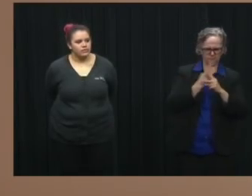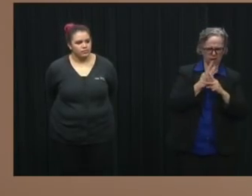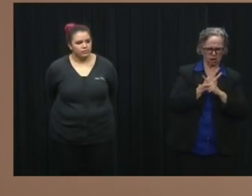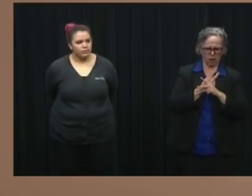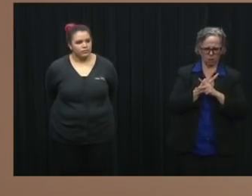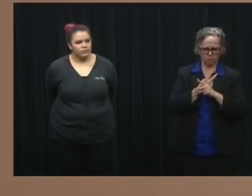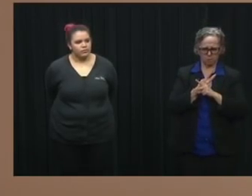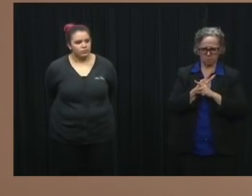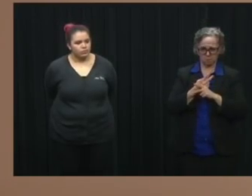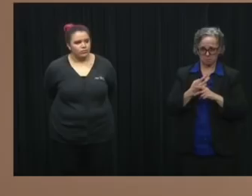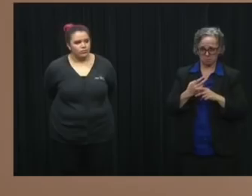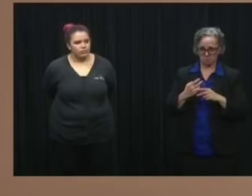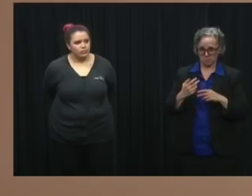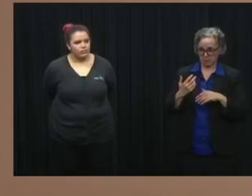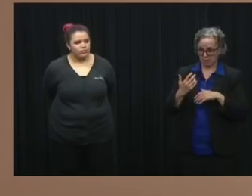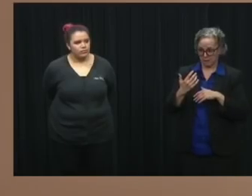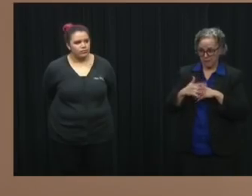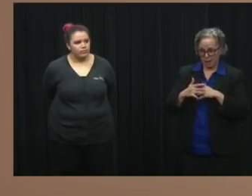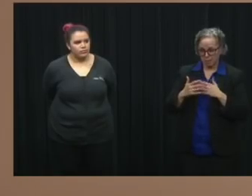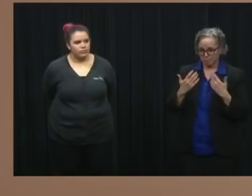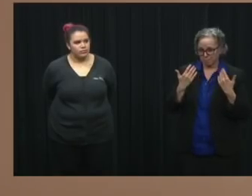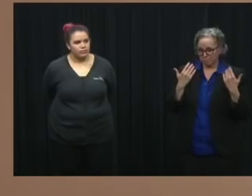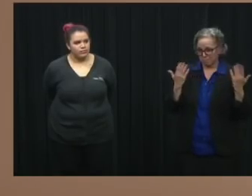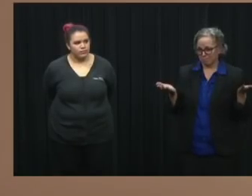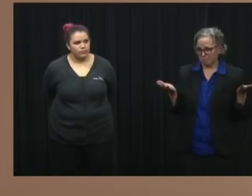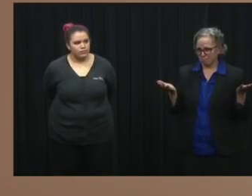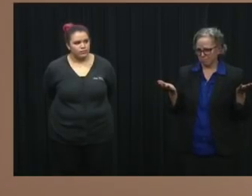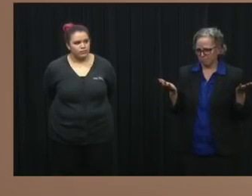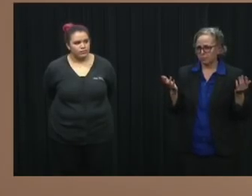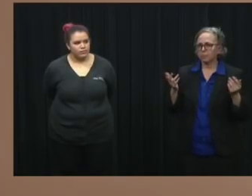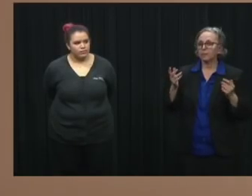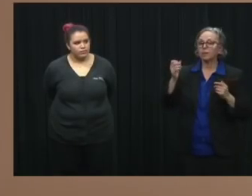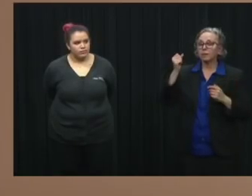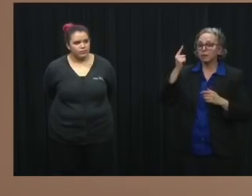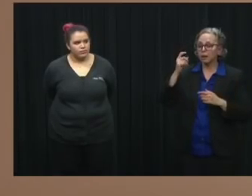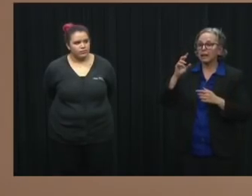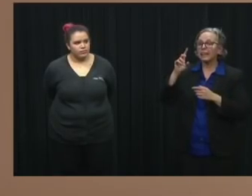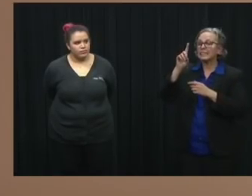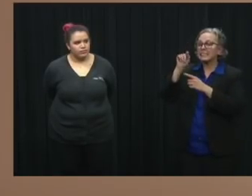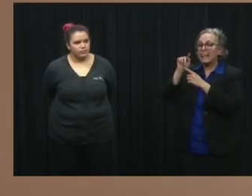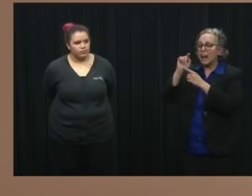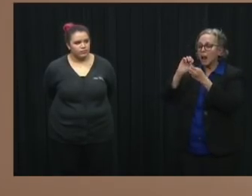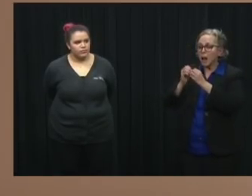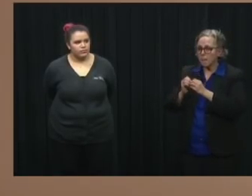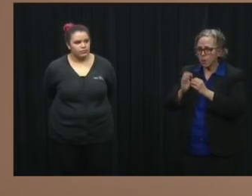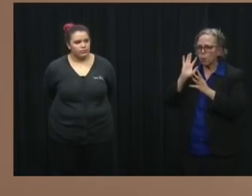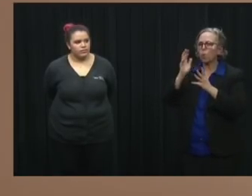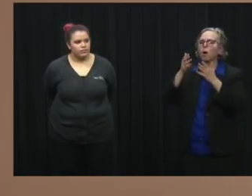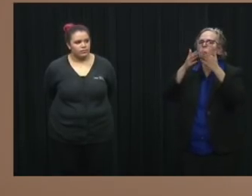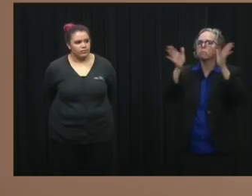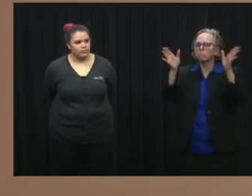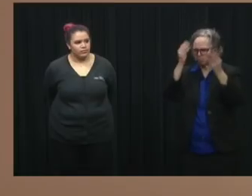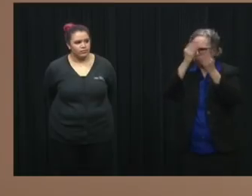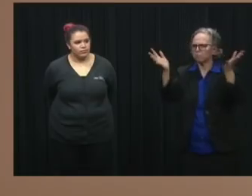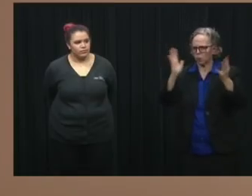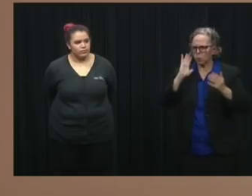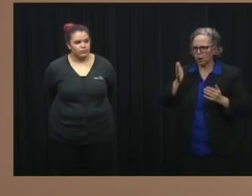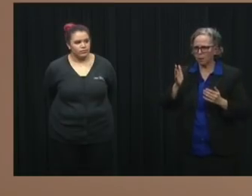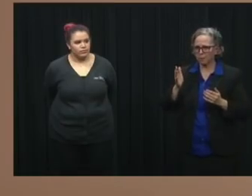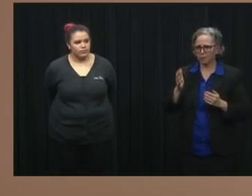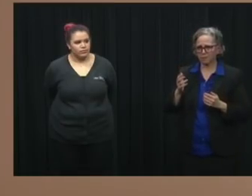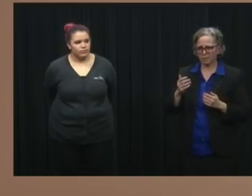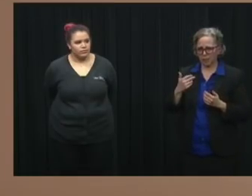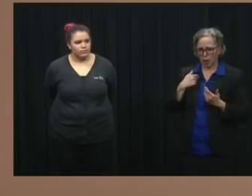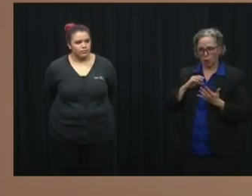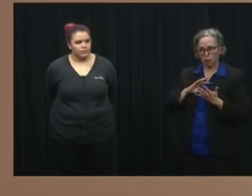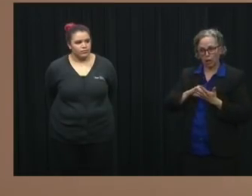available now, but public data sets available. We have a lot to learn from what we're doing here, and eventually there'll be, as I mentioned